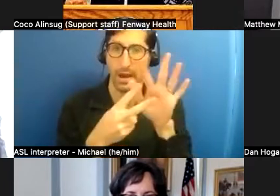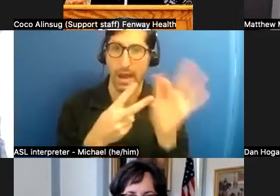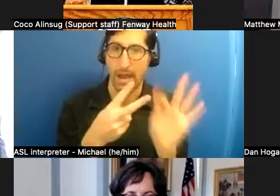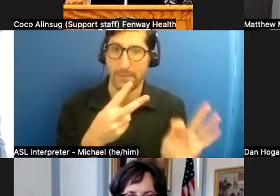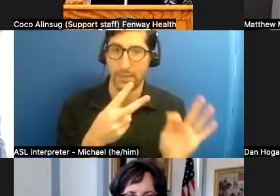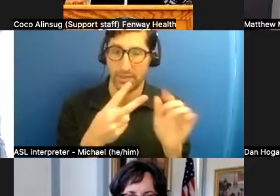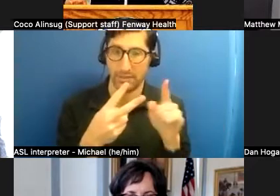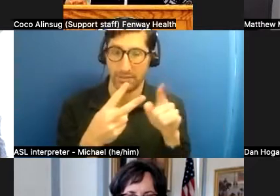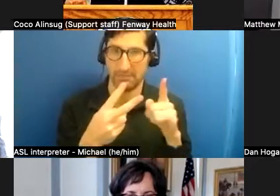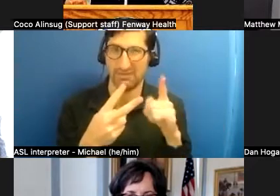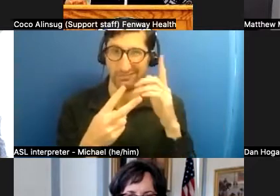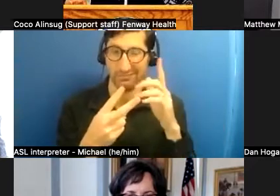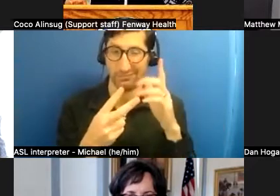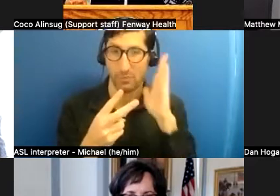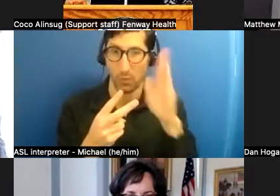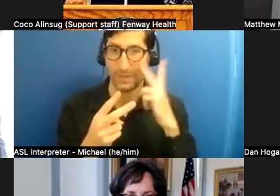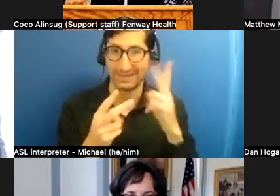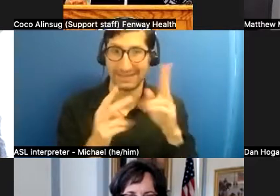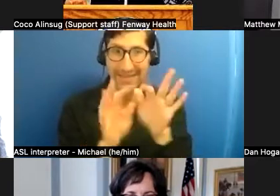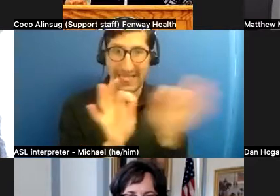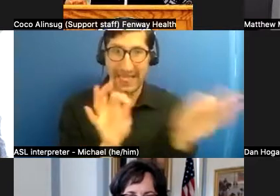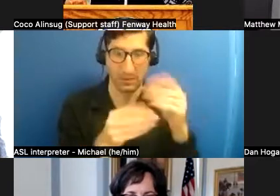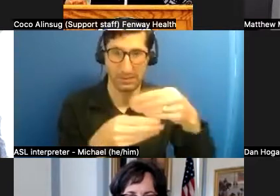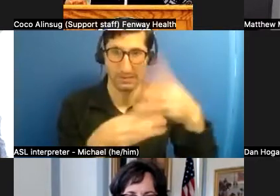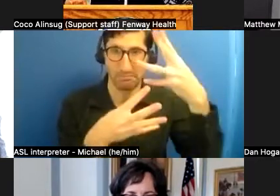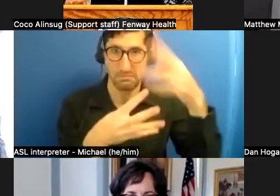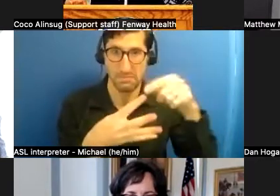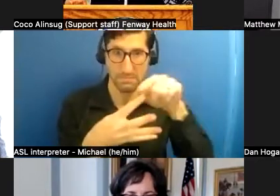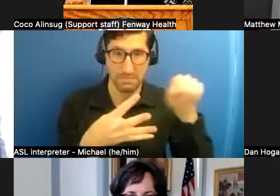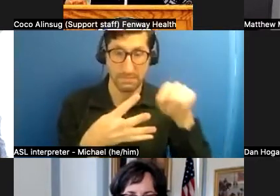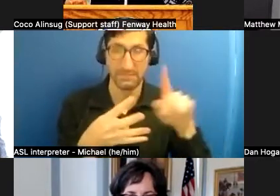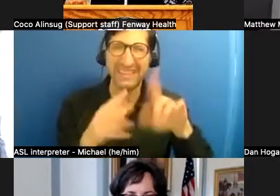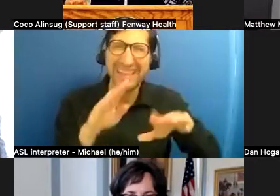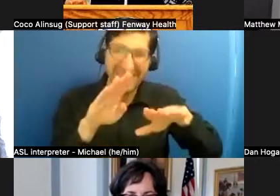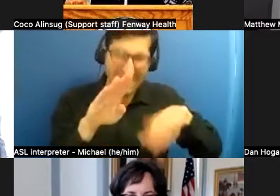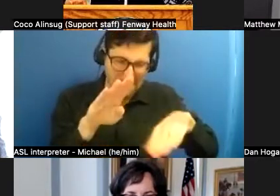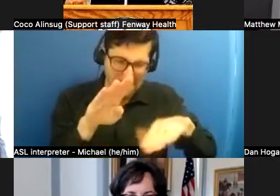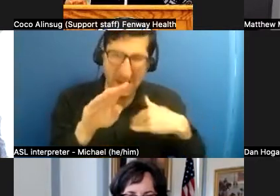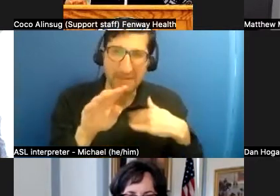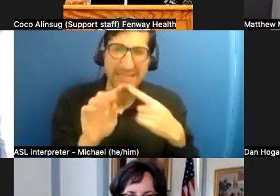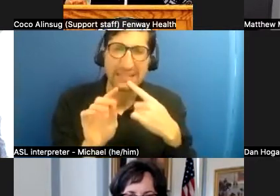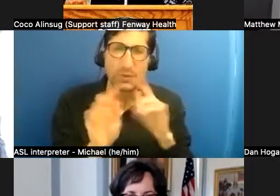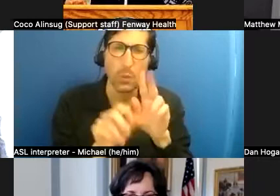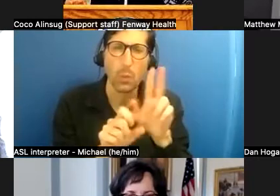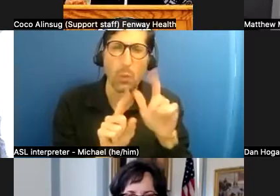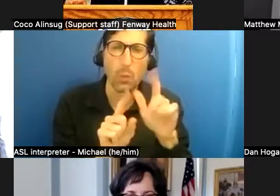one of the languages in the interpretation. And you're going to see the globe where it says interpretation.